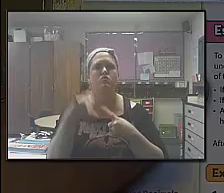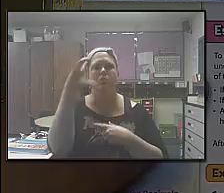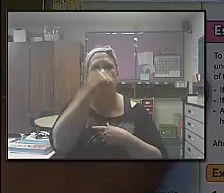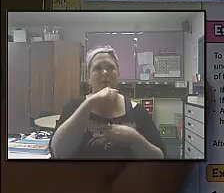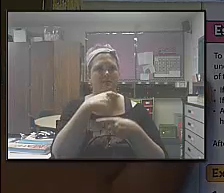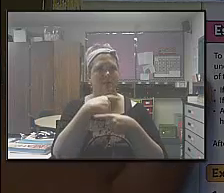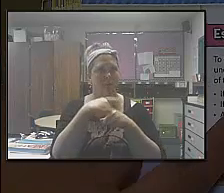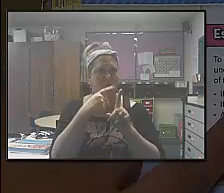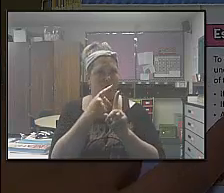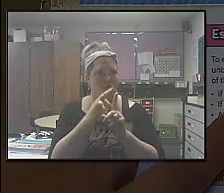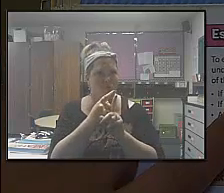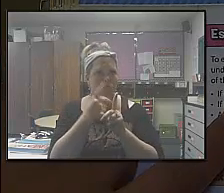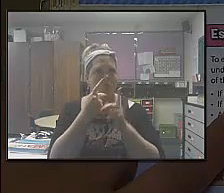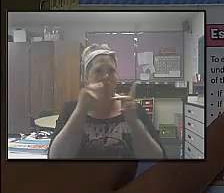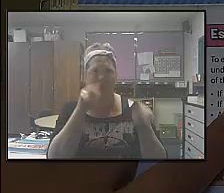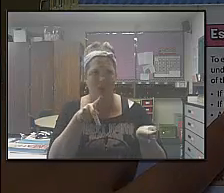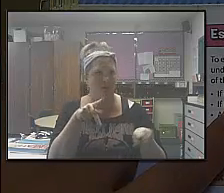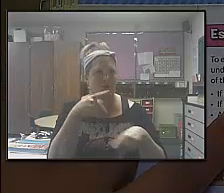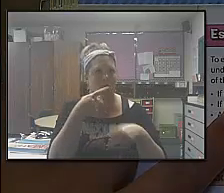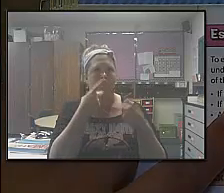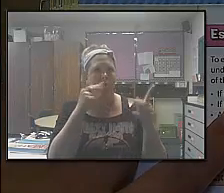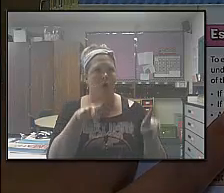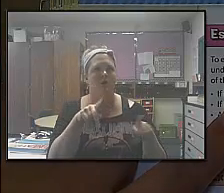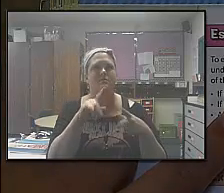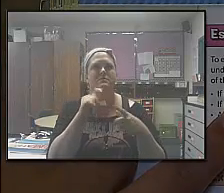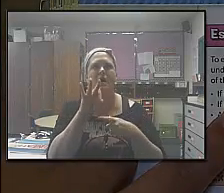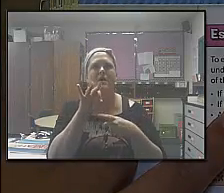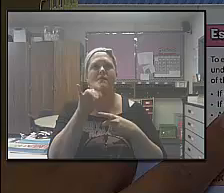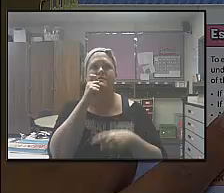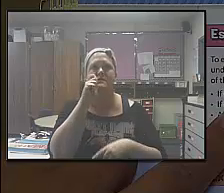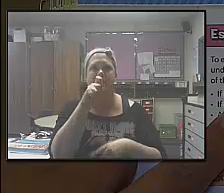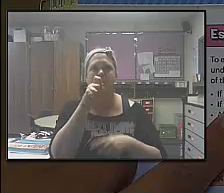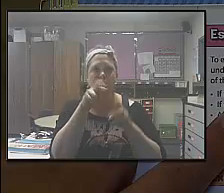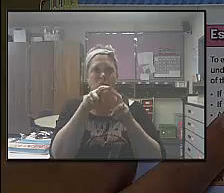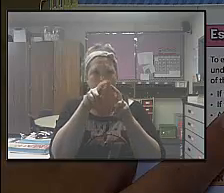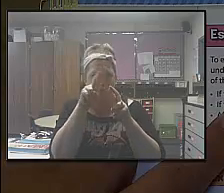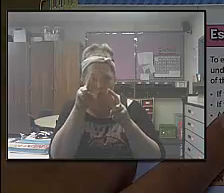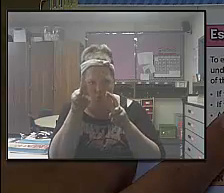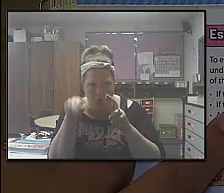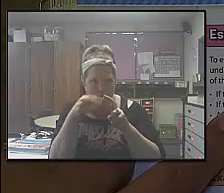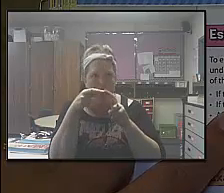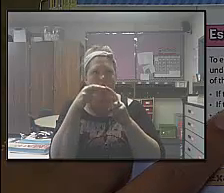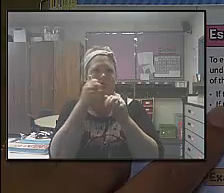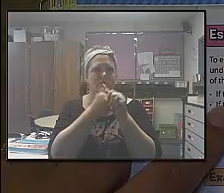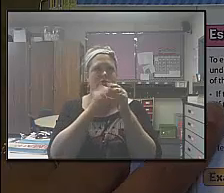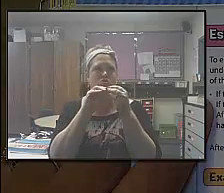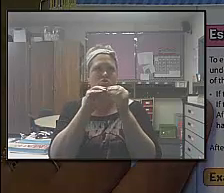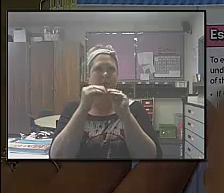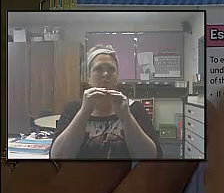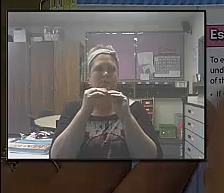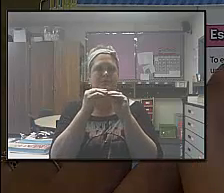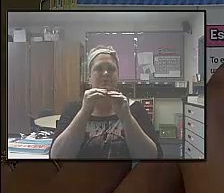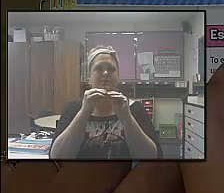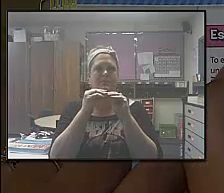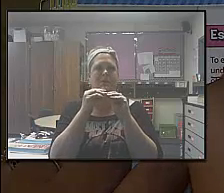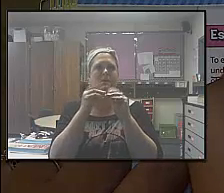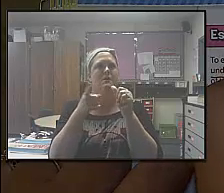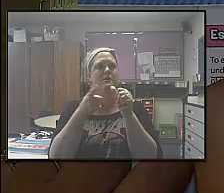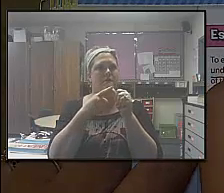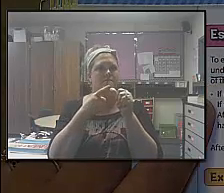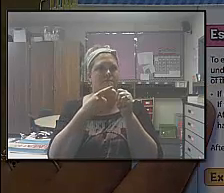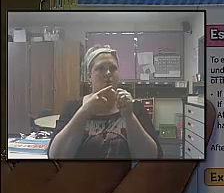estimate products of decimals in your real life round. So don't do this page first. It's getting you guys stuck. Go